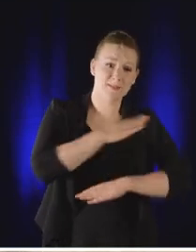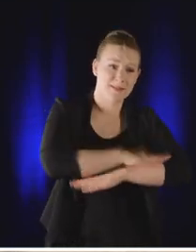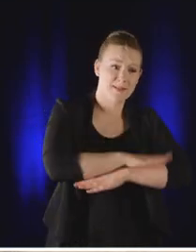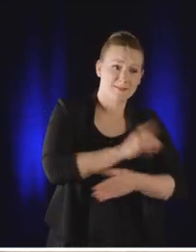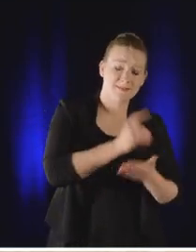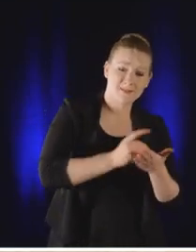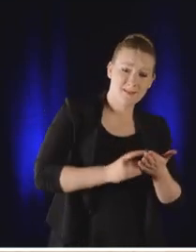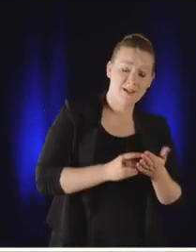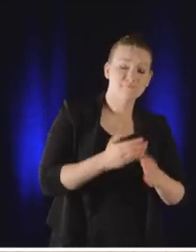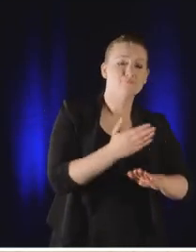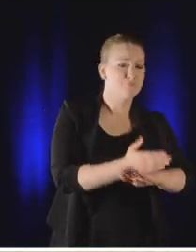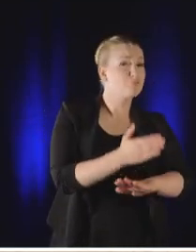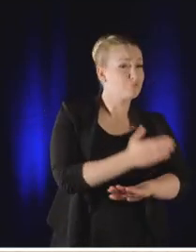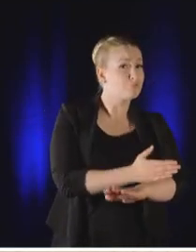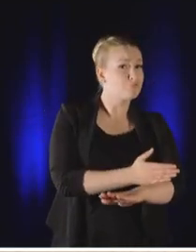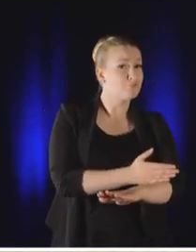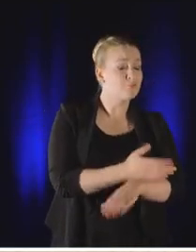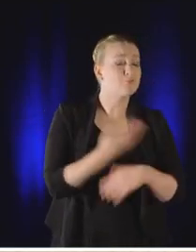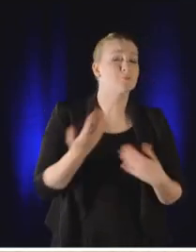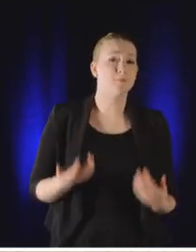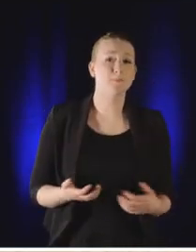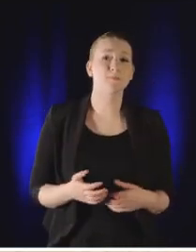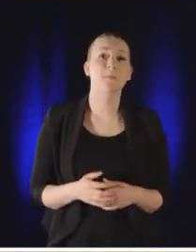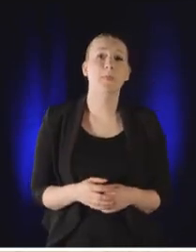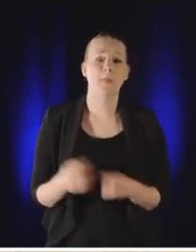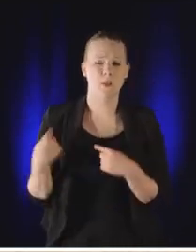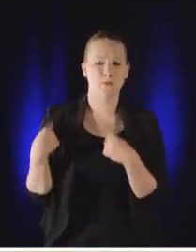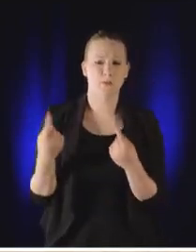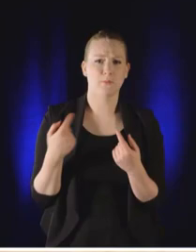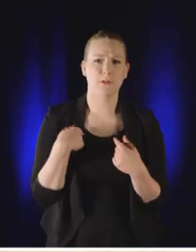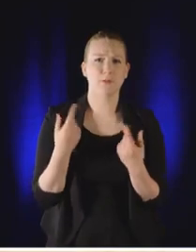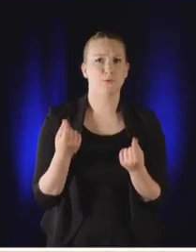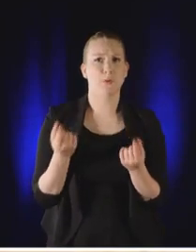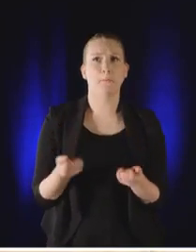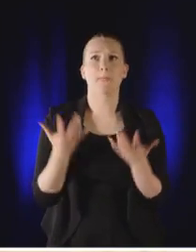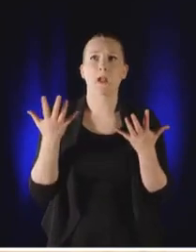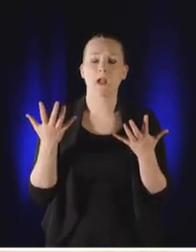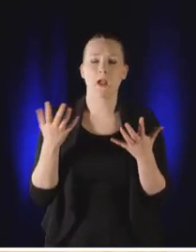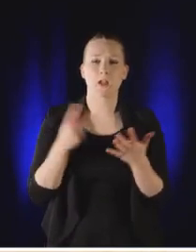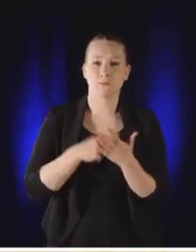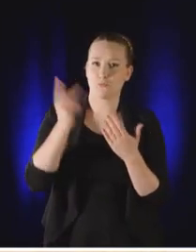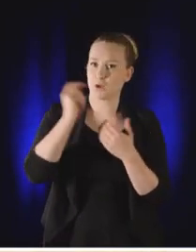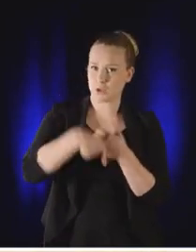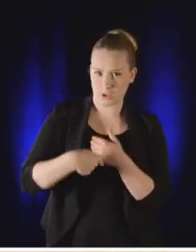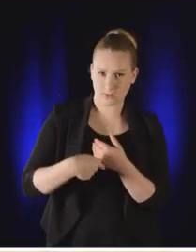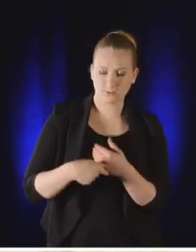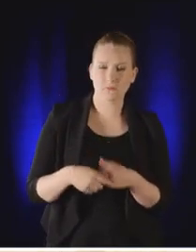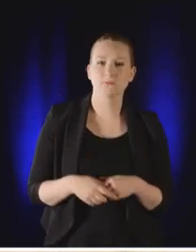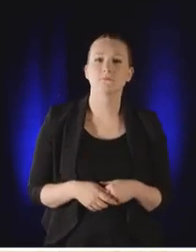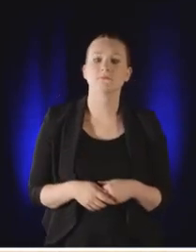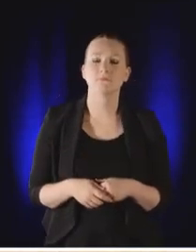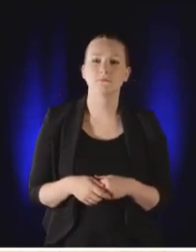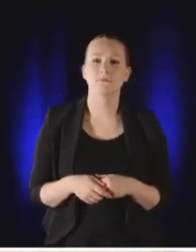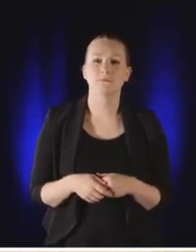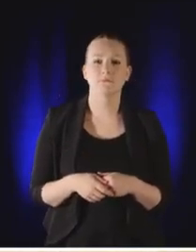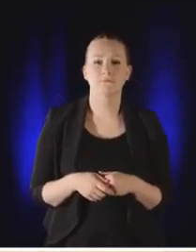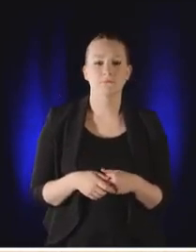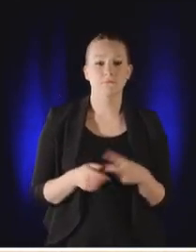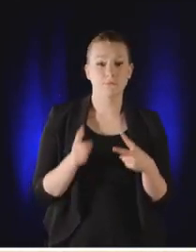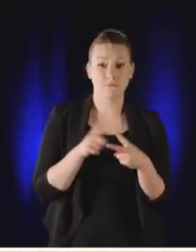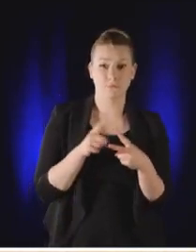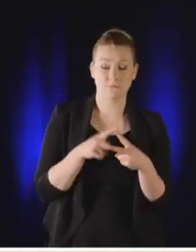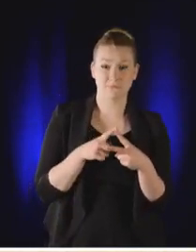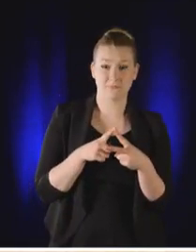be one step forward in that direction. I've been doing projects for a while now, and I've had some successes and some